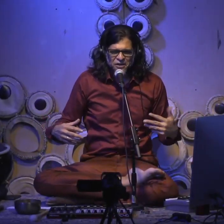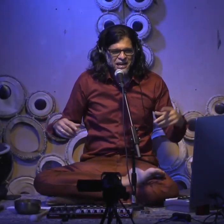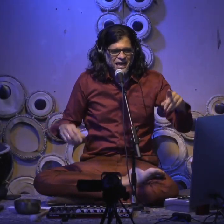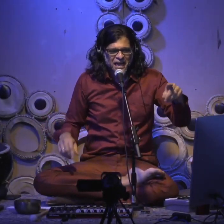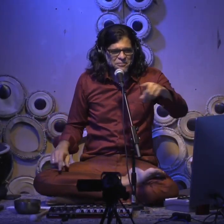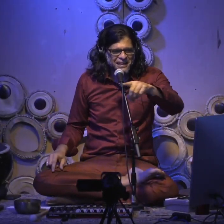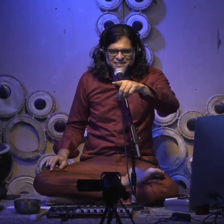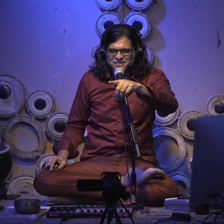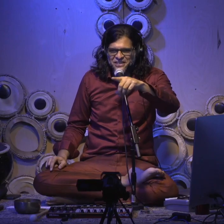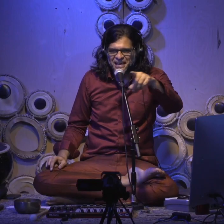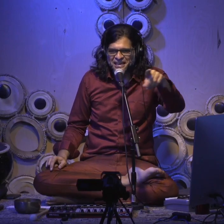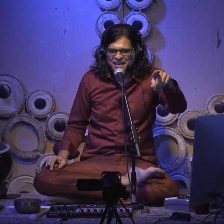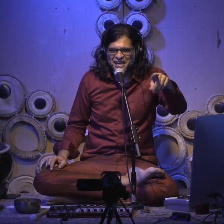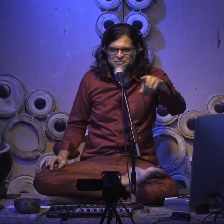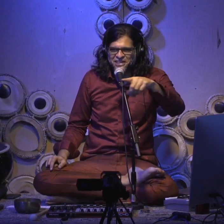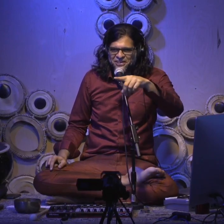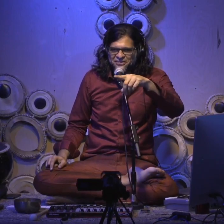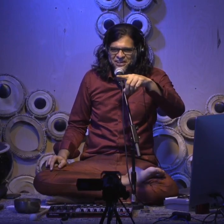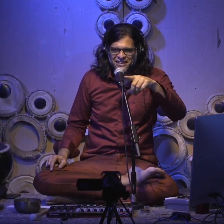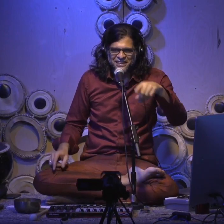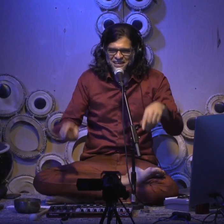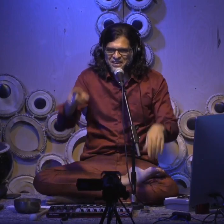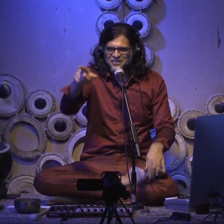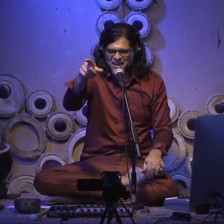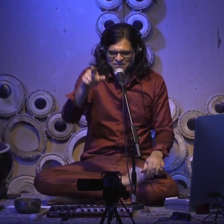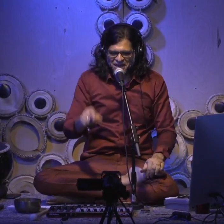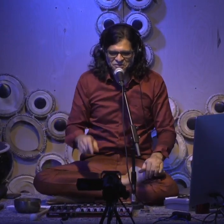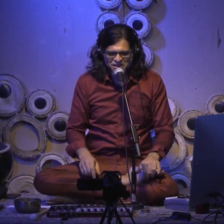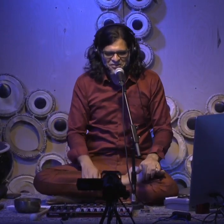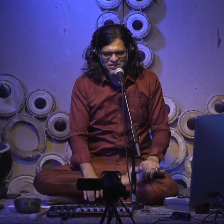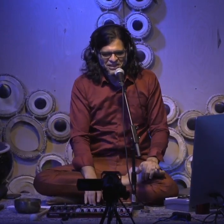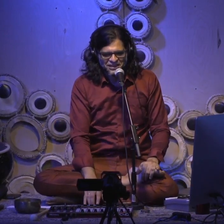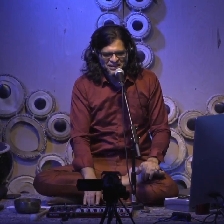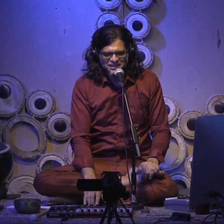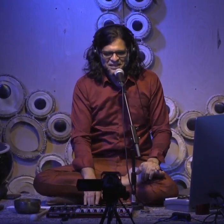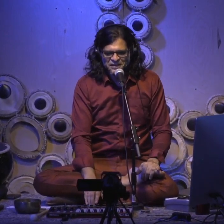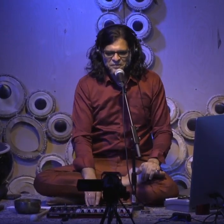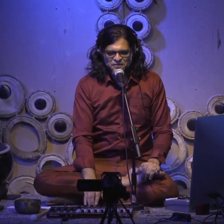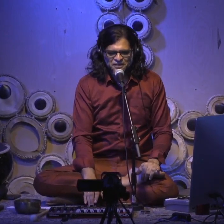loud. Anybody else do that? I can't be the only one. Okay, we got one over here.